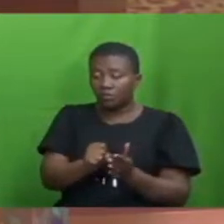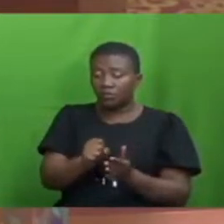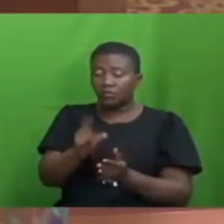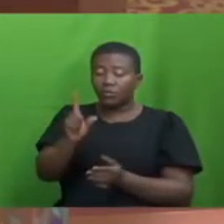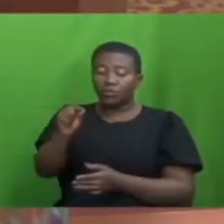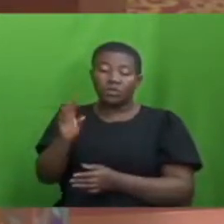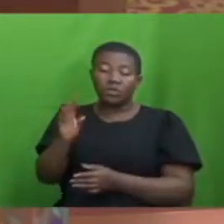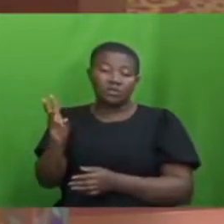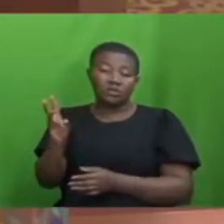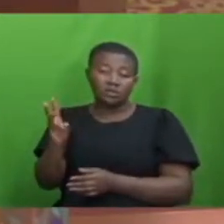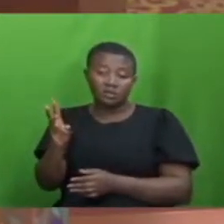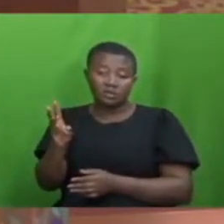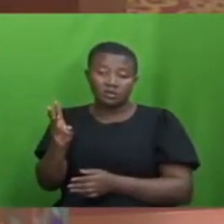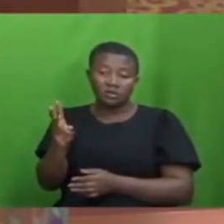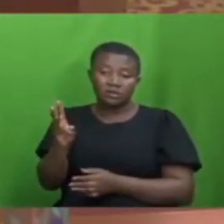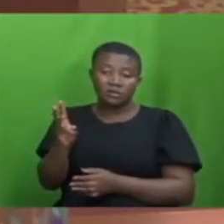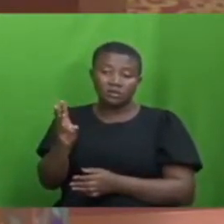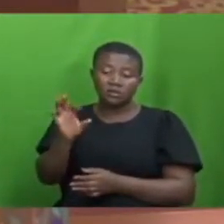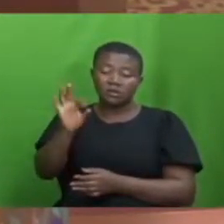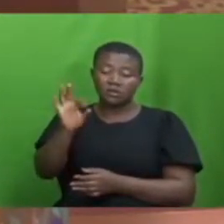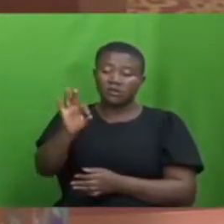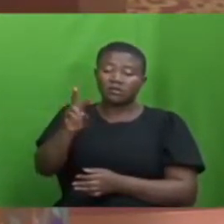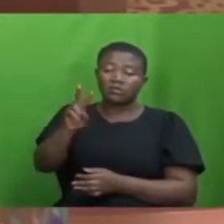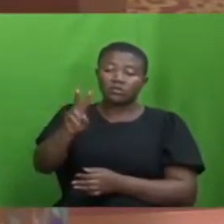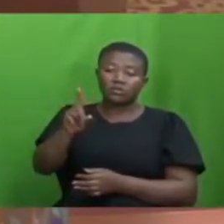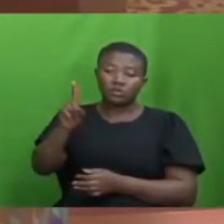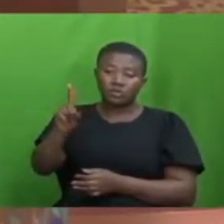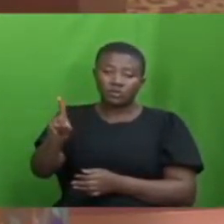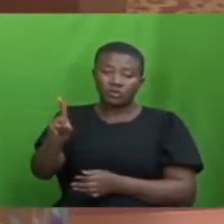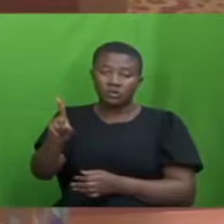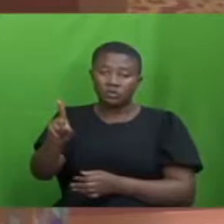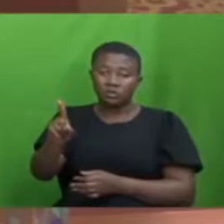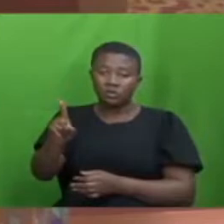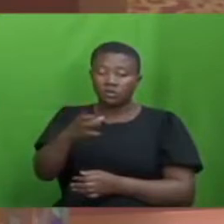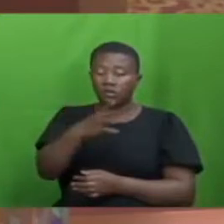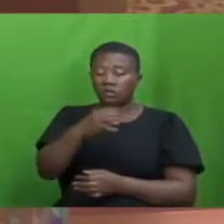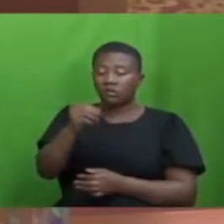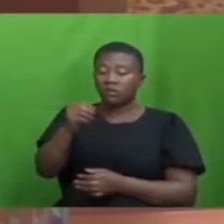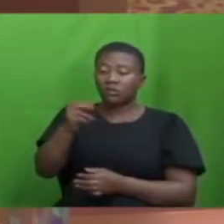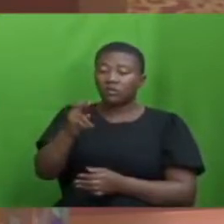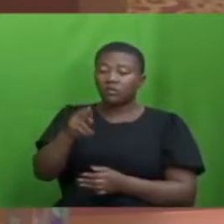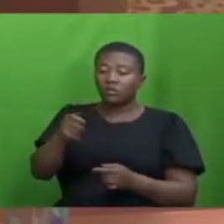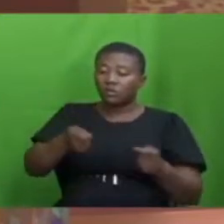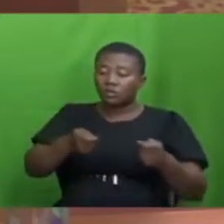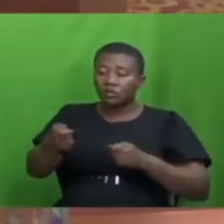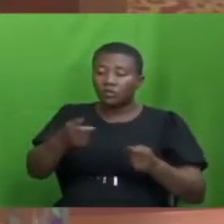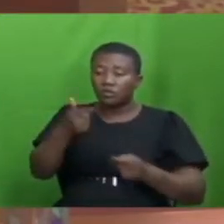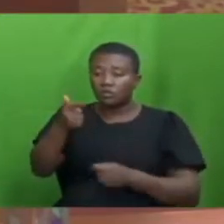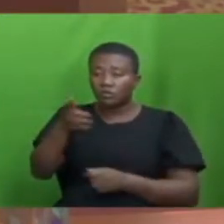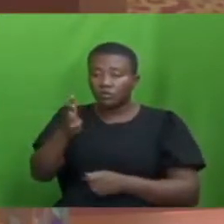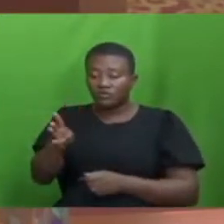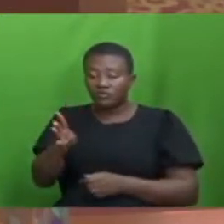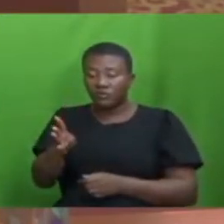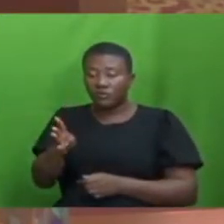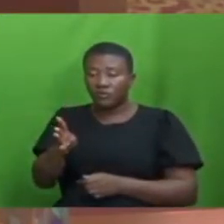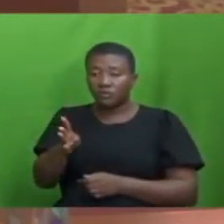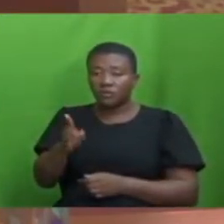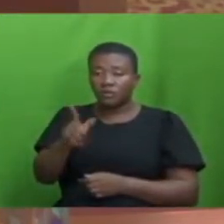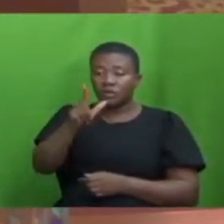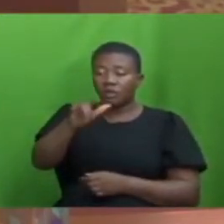2016, Act 921, and Regulation 24 of the Public Financial Management Regulation